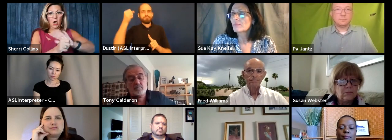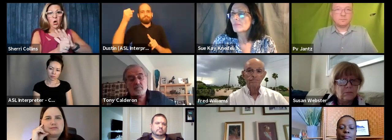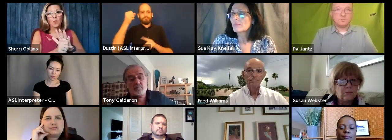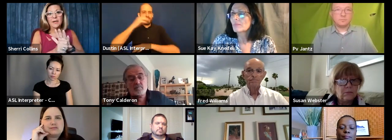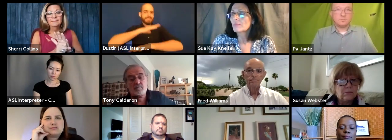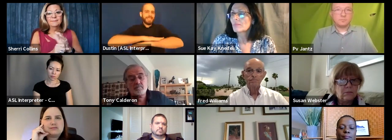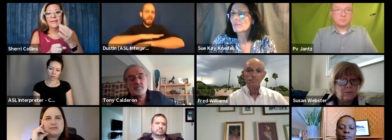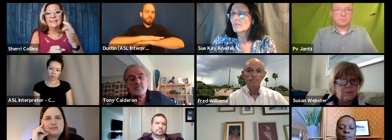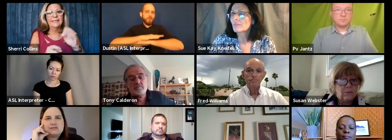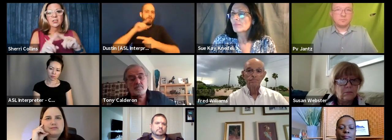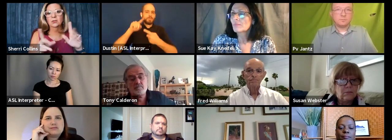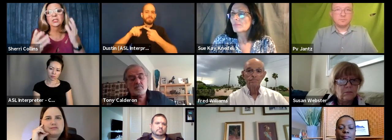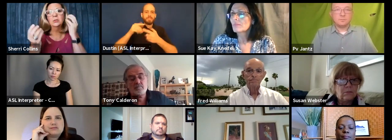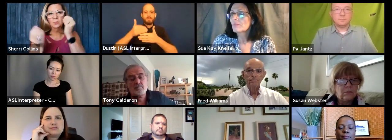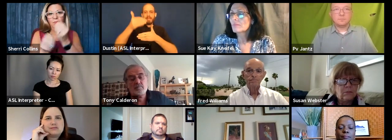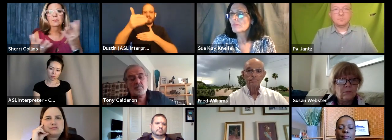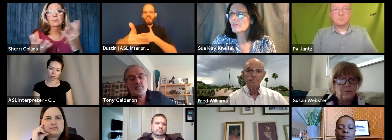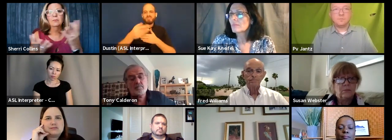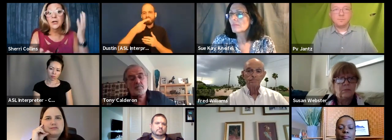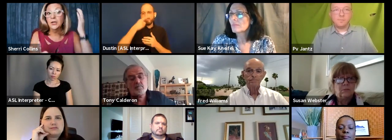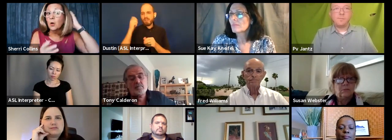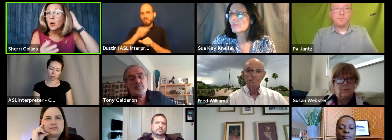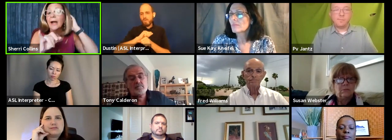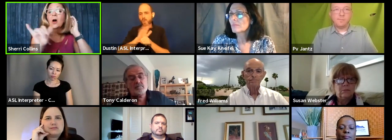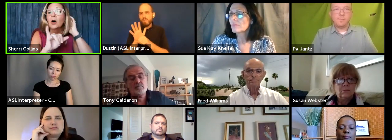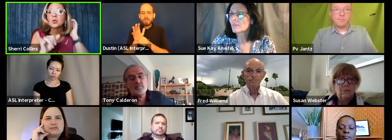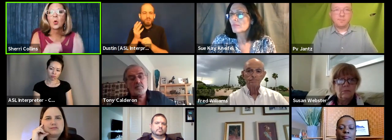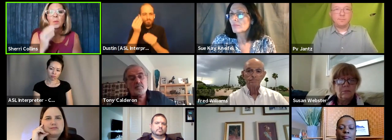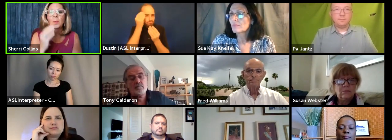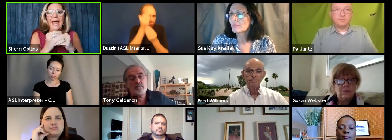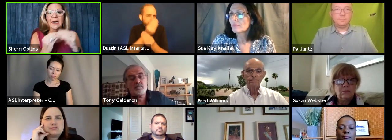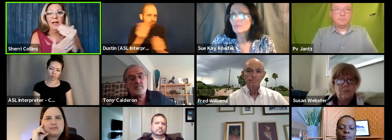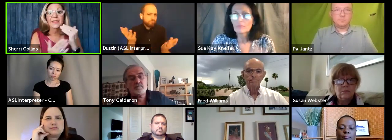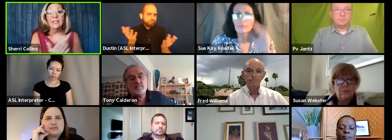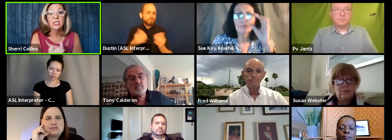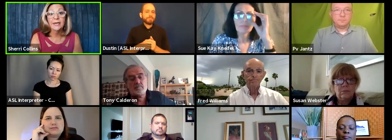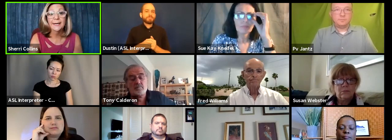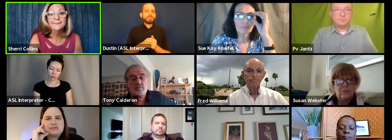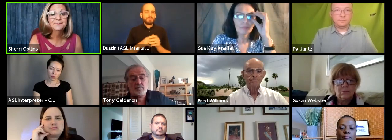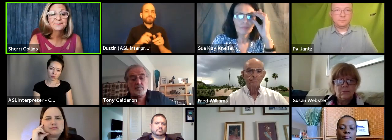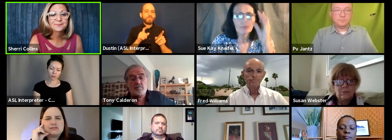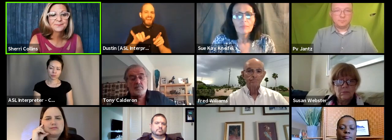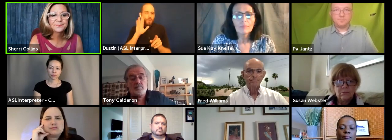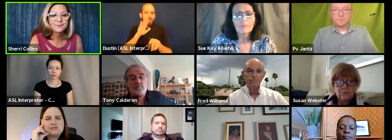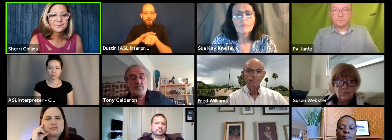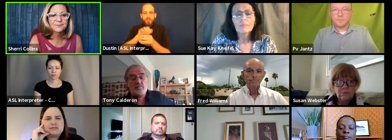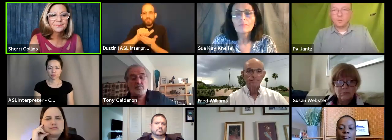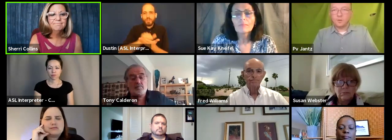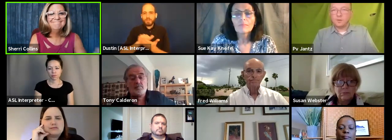of the COVID-19. So just to let you know that also will be added on the agenda.